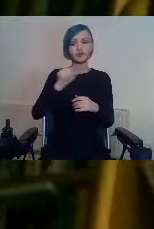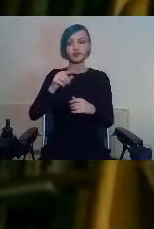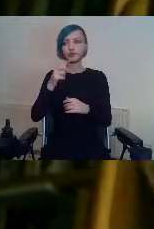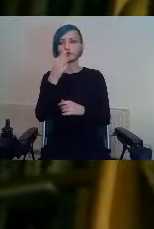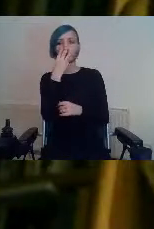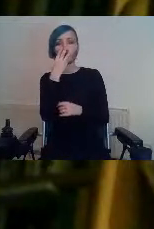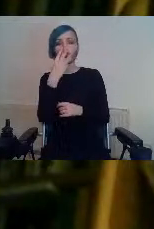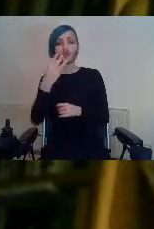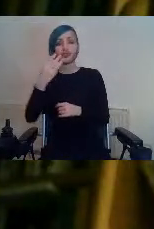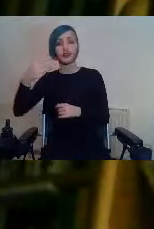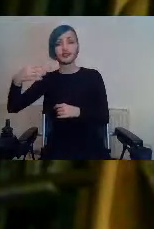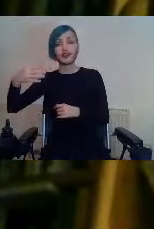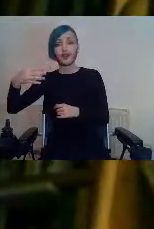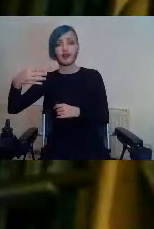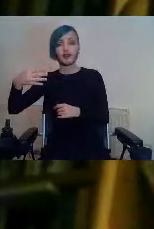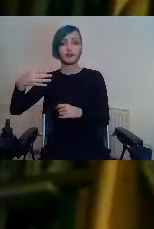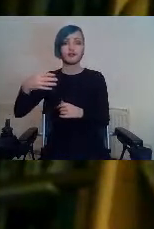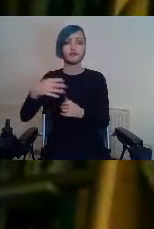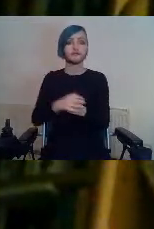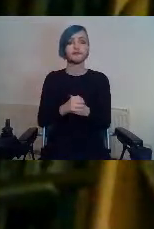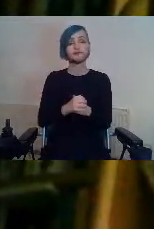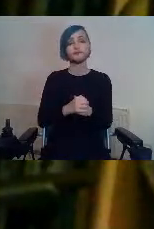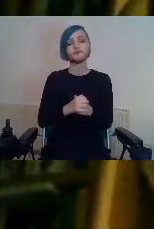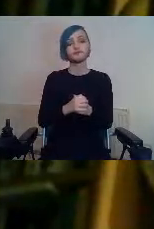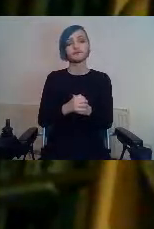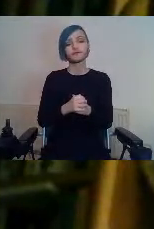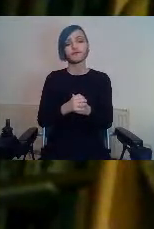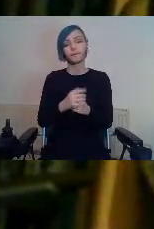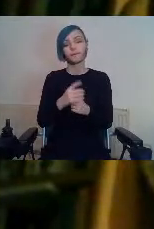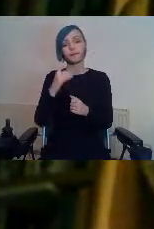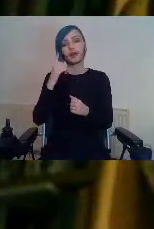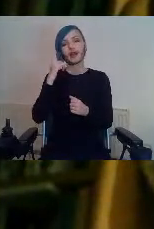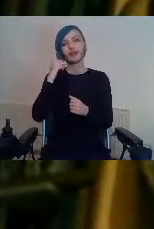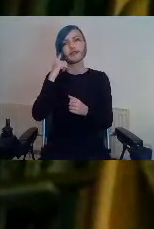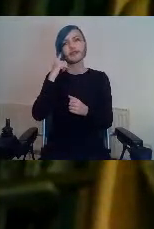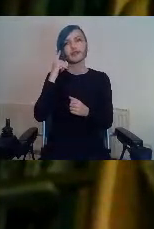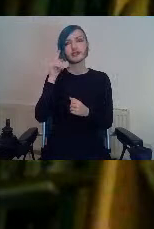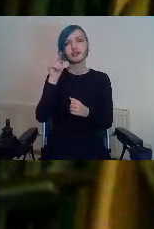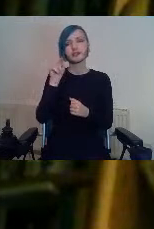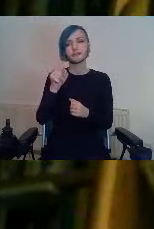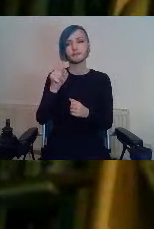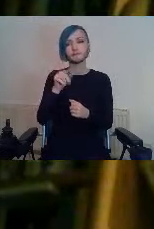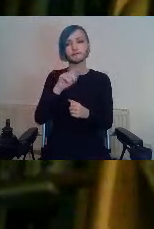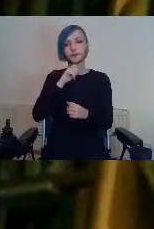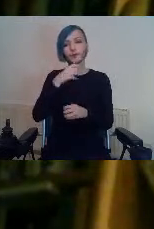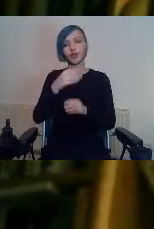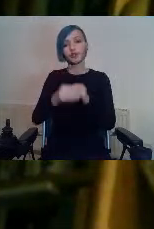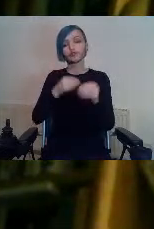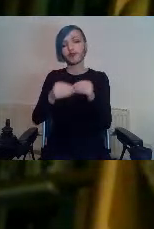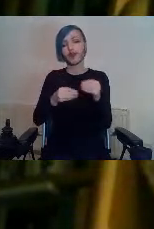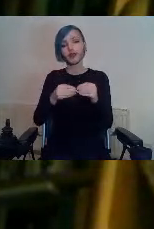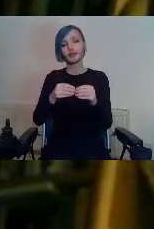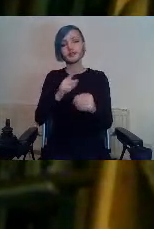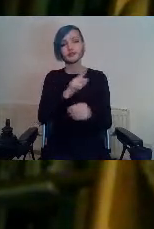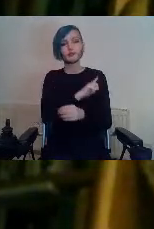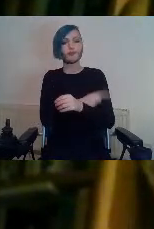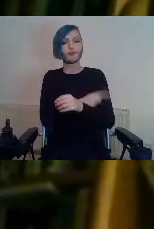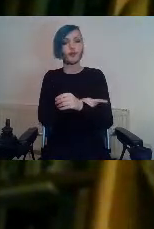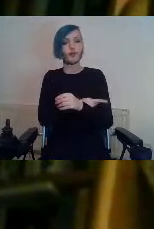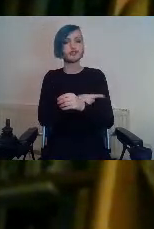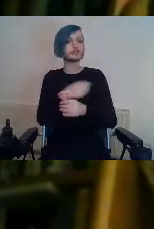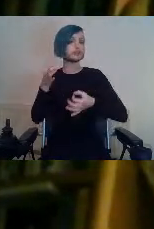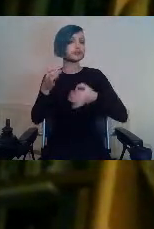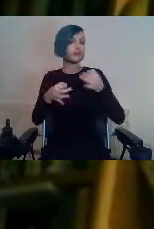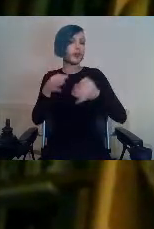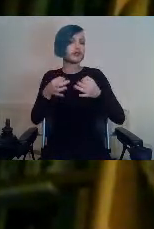39. So I think that they will create the politics of Poland for next